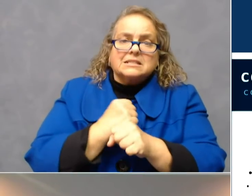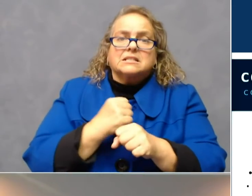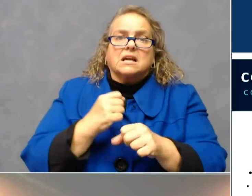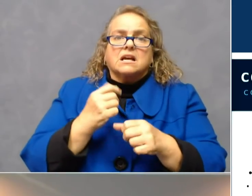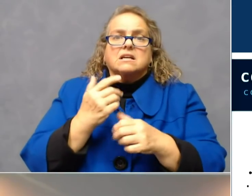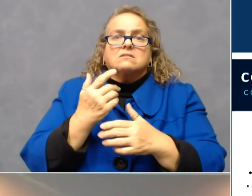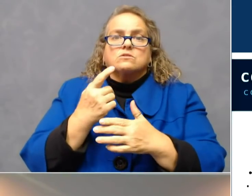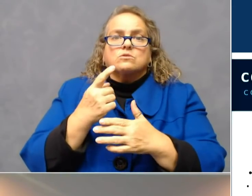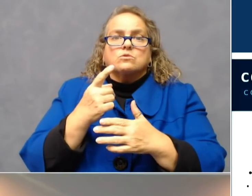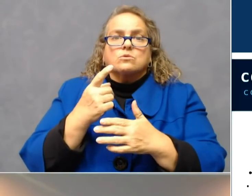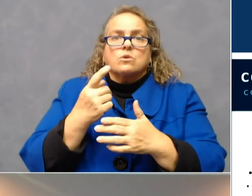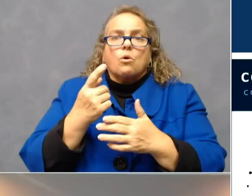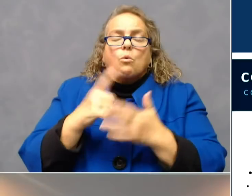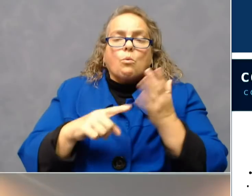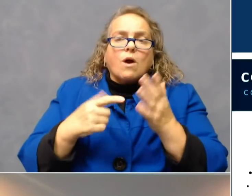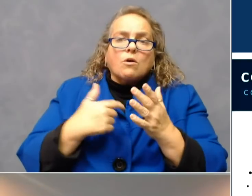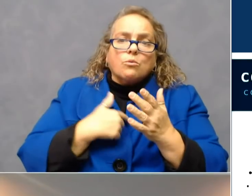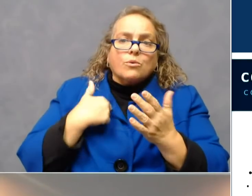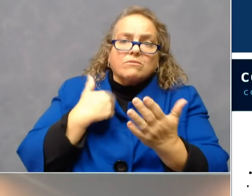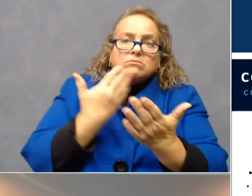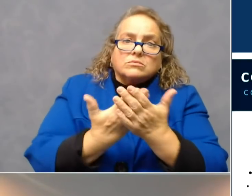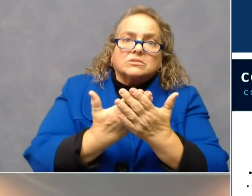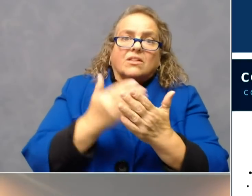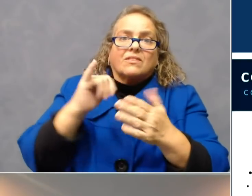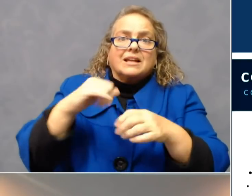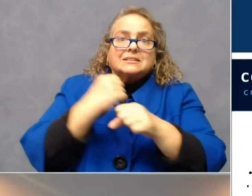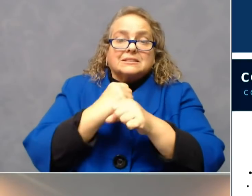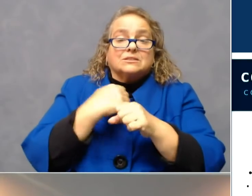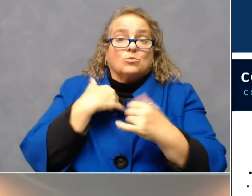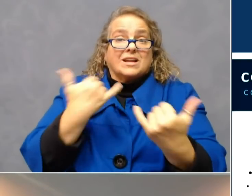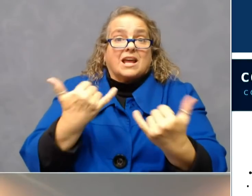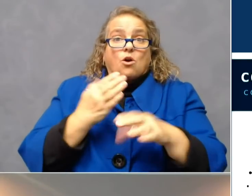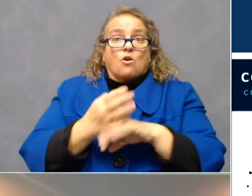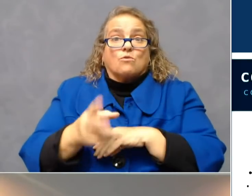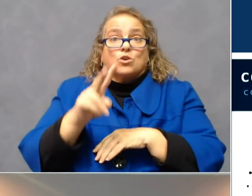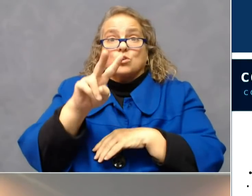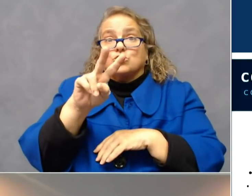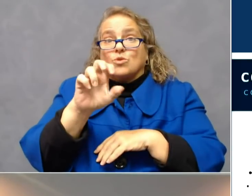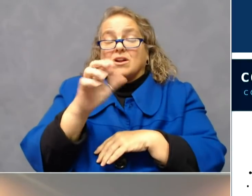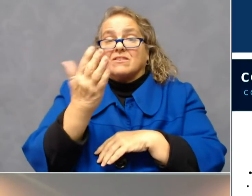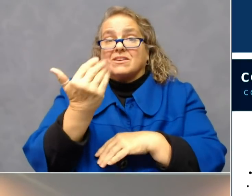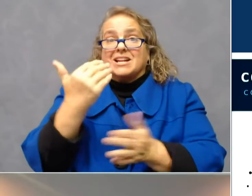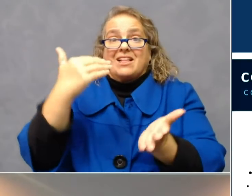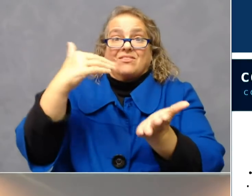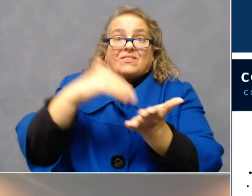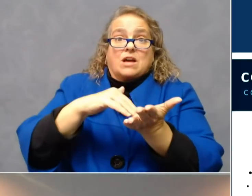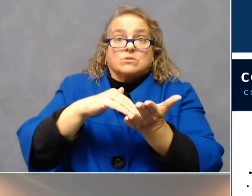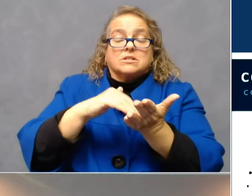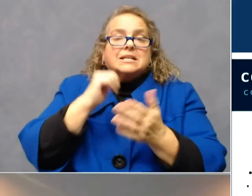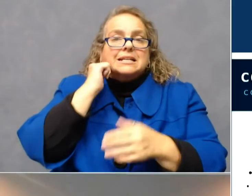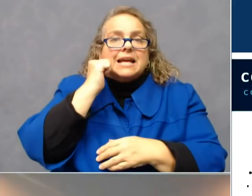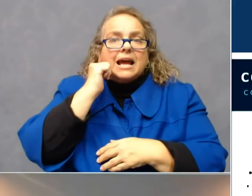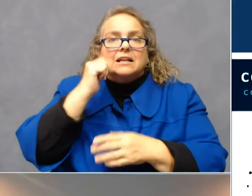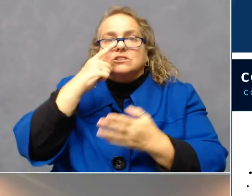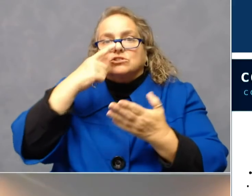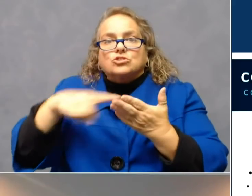come through each day. We're now over 215,000 daily check-ins with